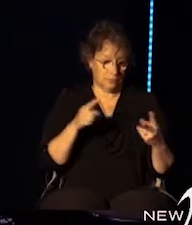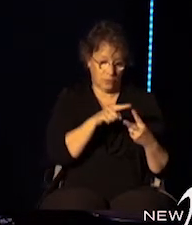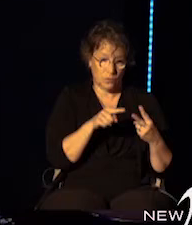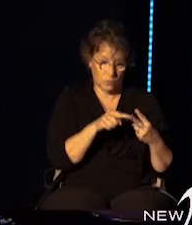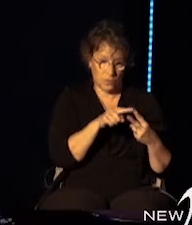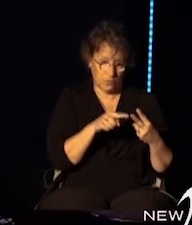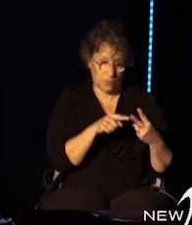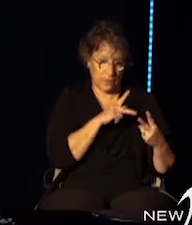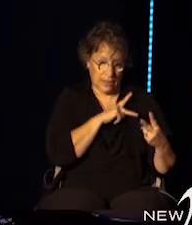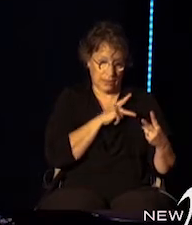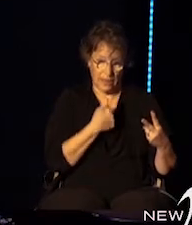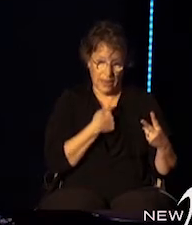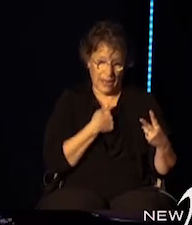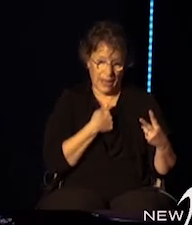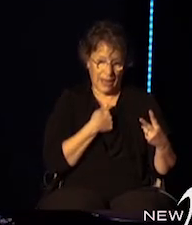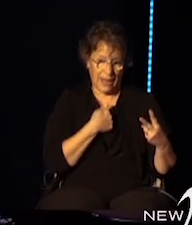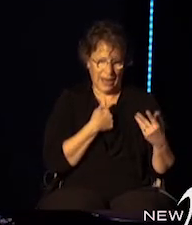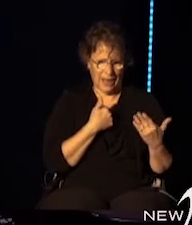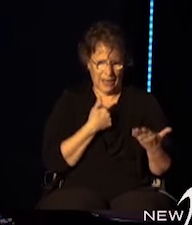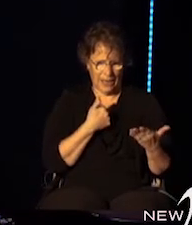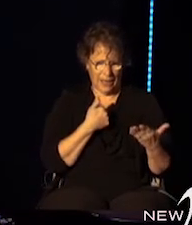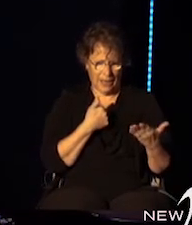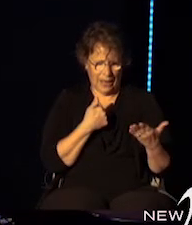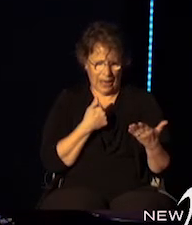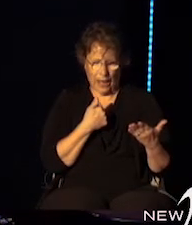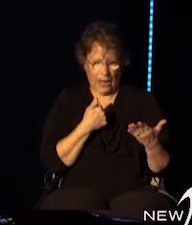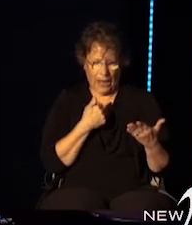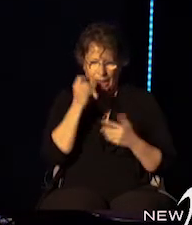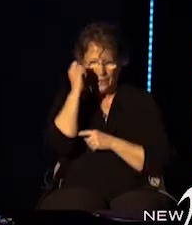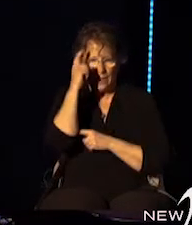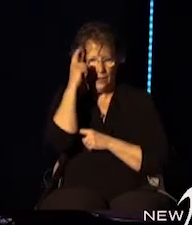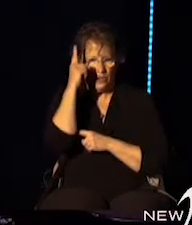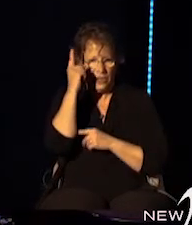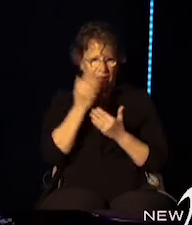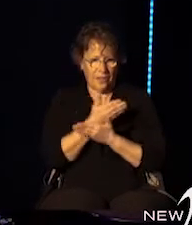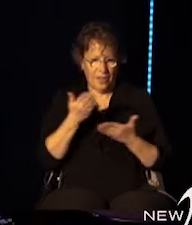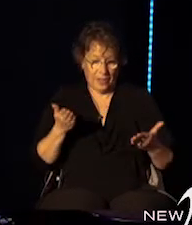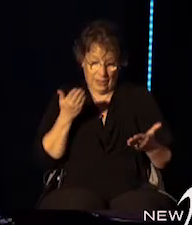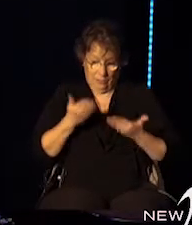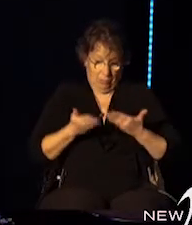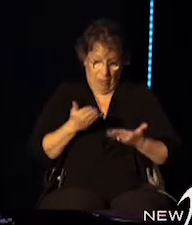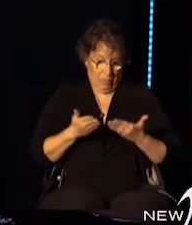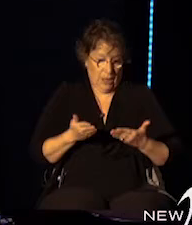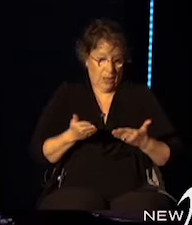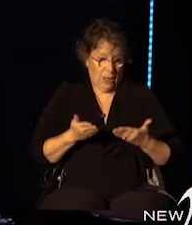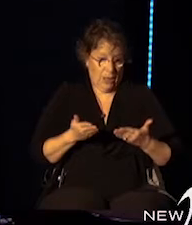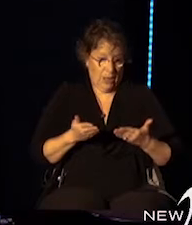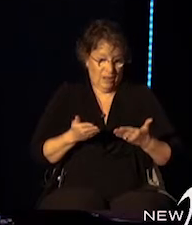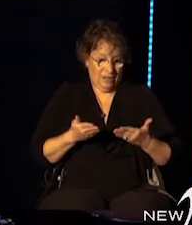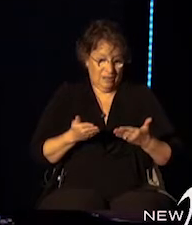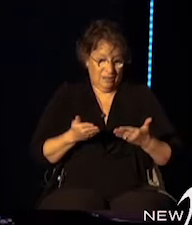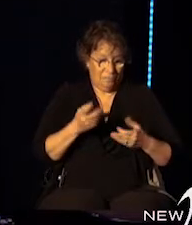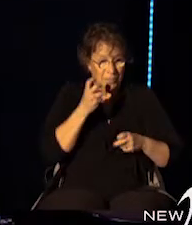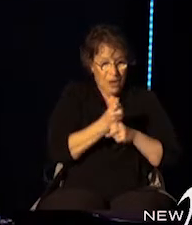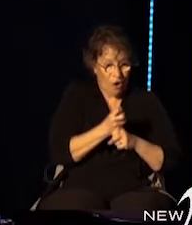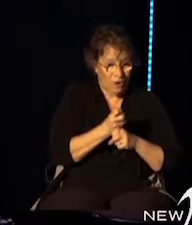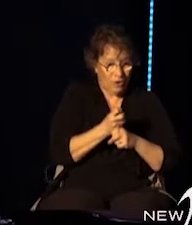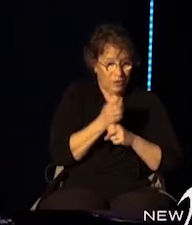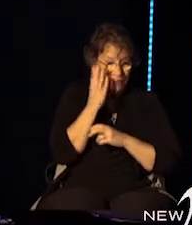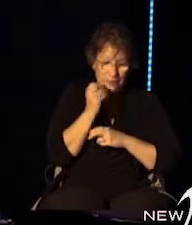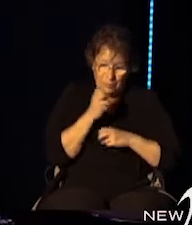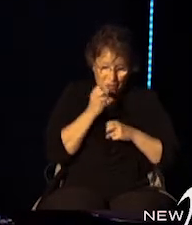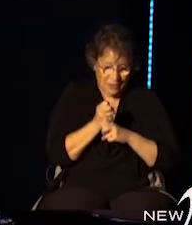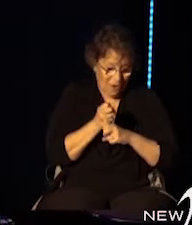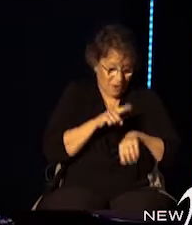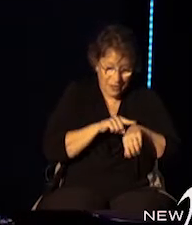I didn't have any place to put the idea that things could somehow go sideways. But have you ever had a season in your life where it's